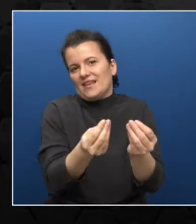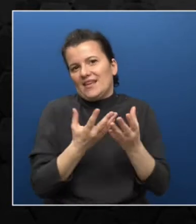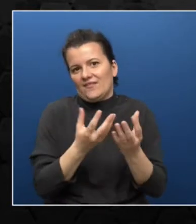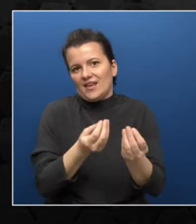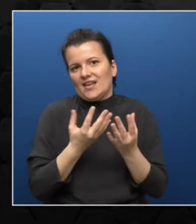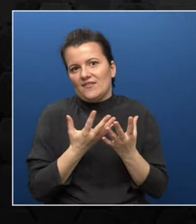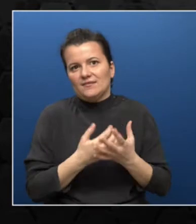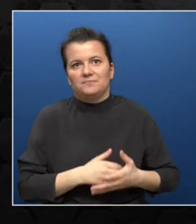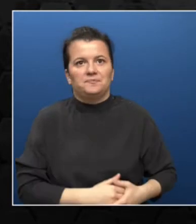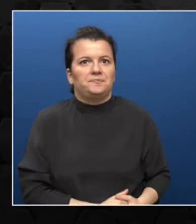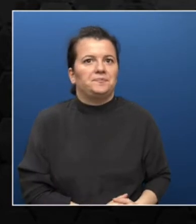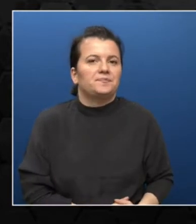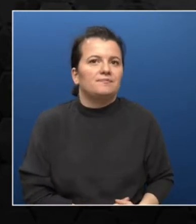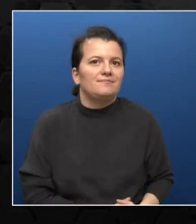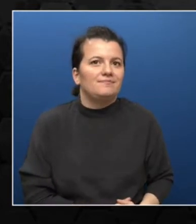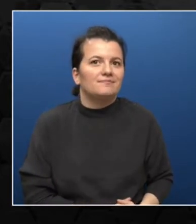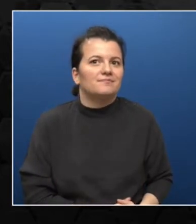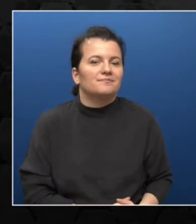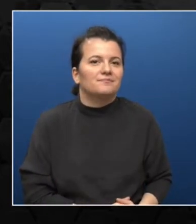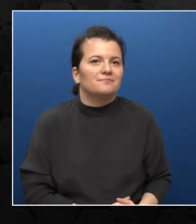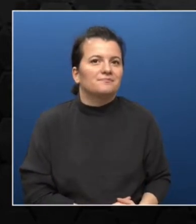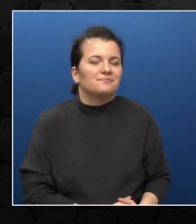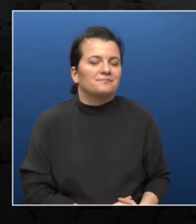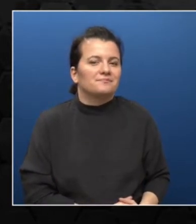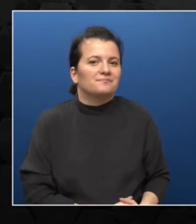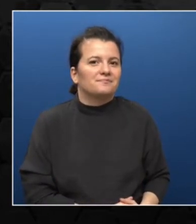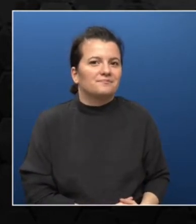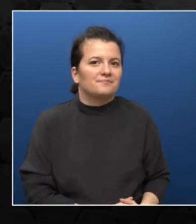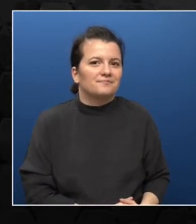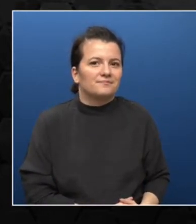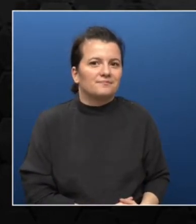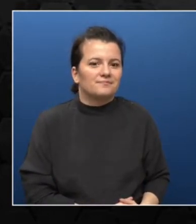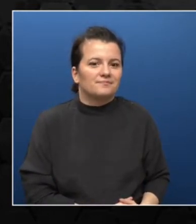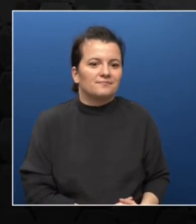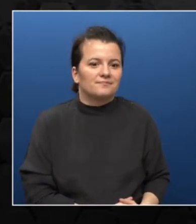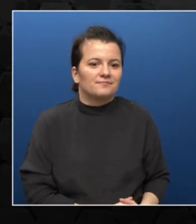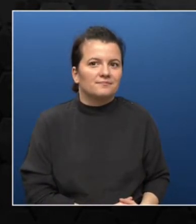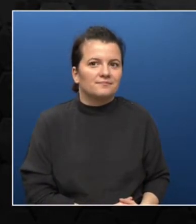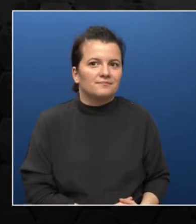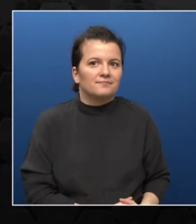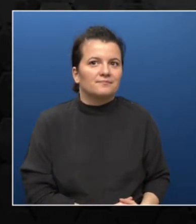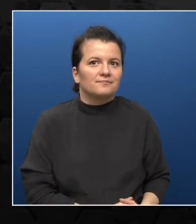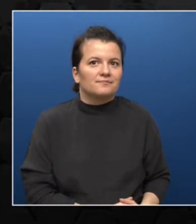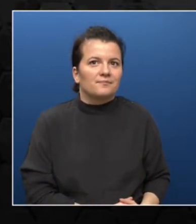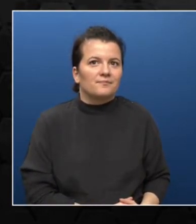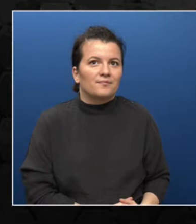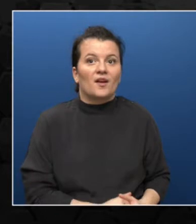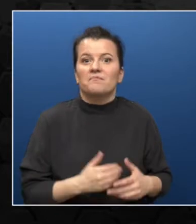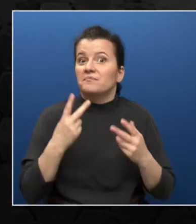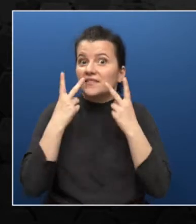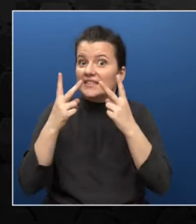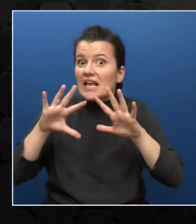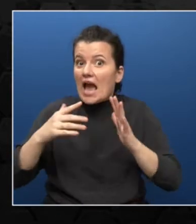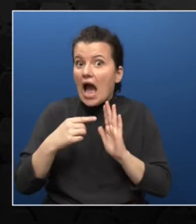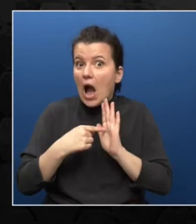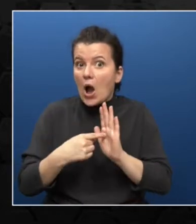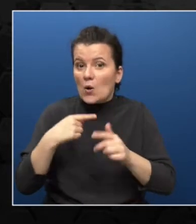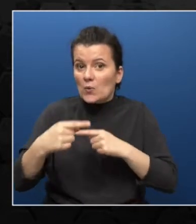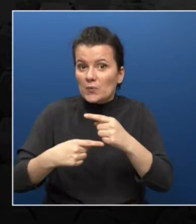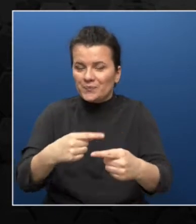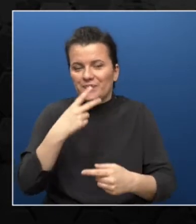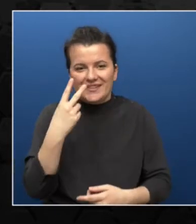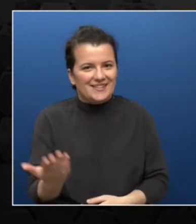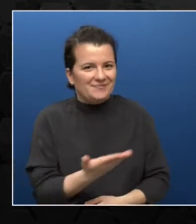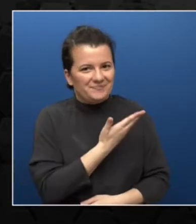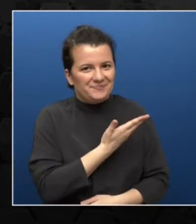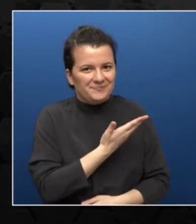real quick, and I have that ready, prepared here. So first, if you